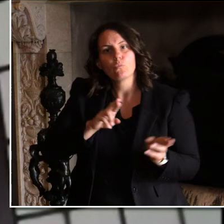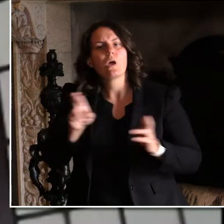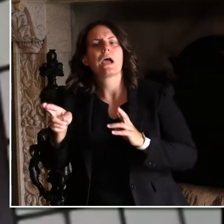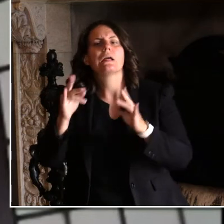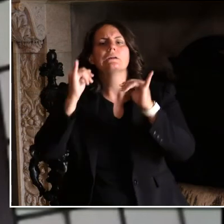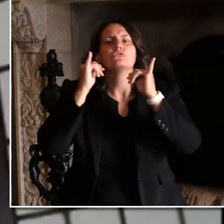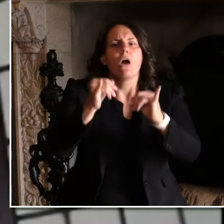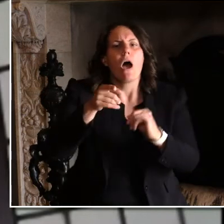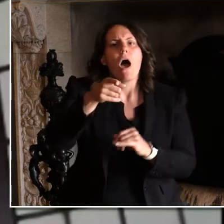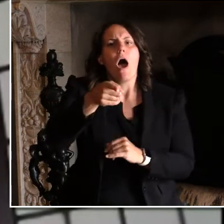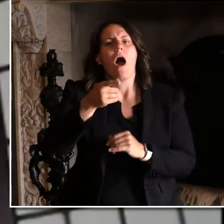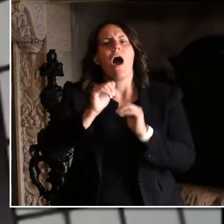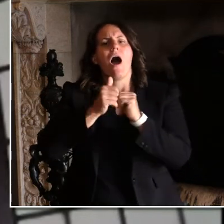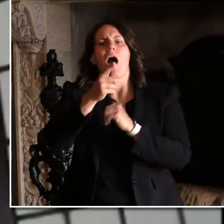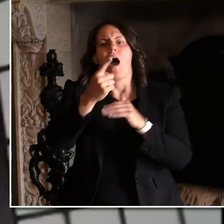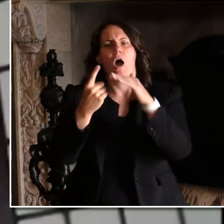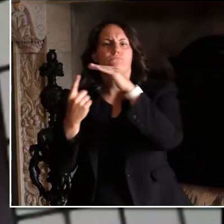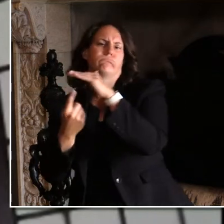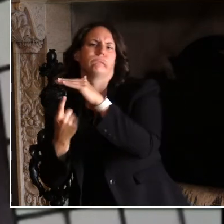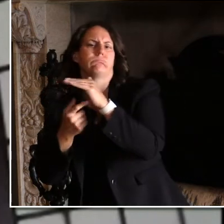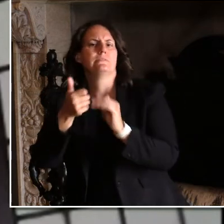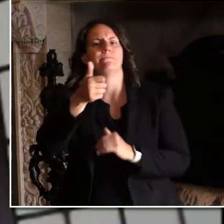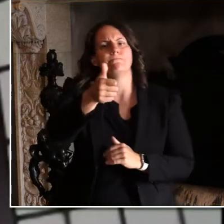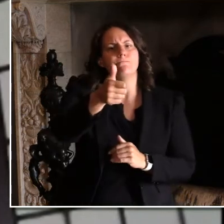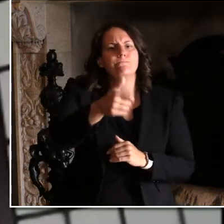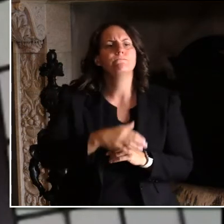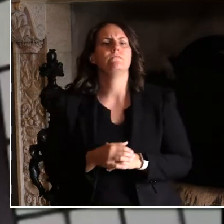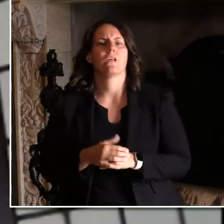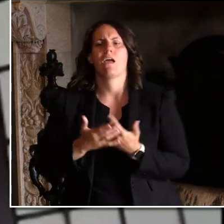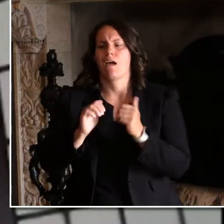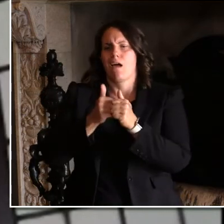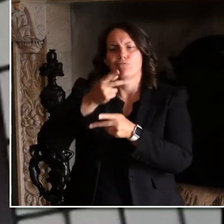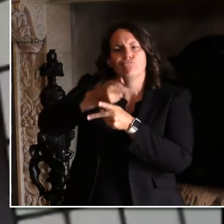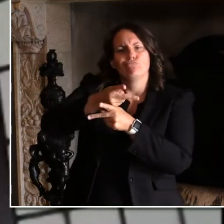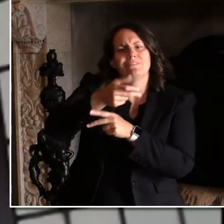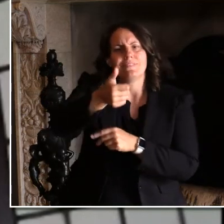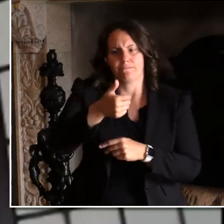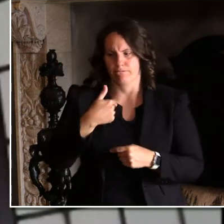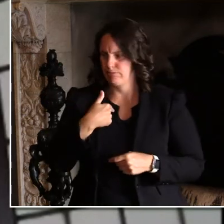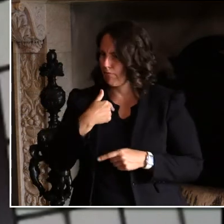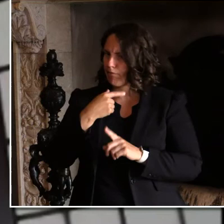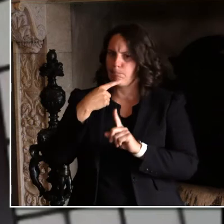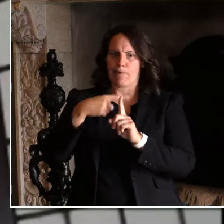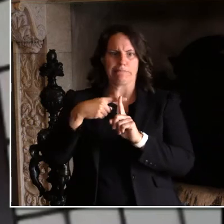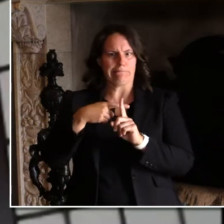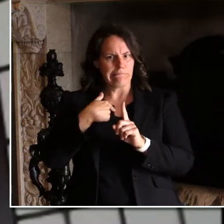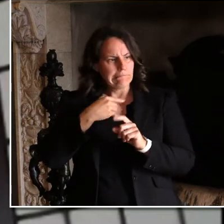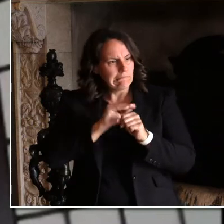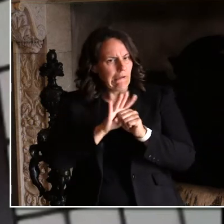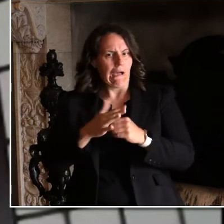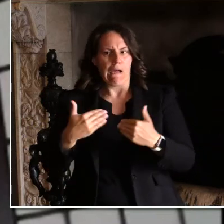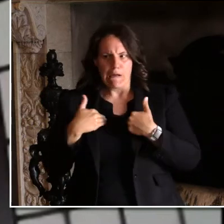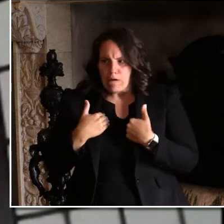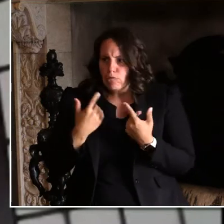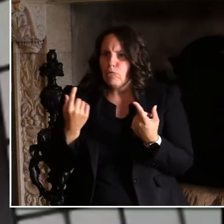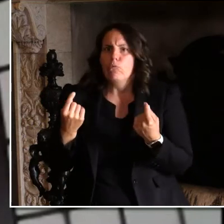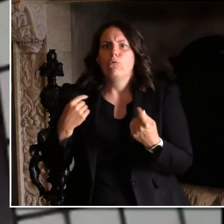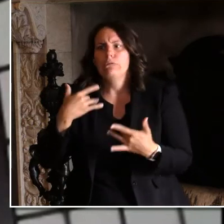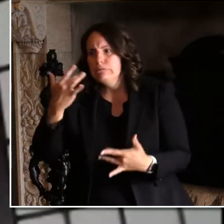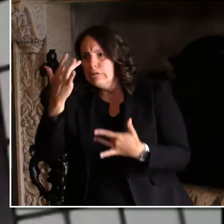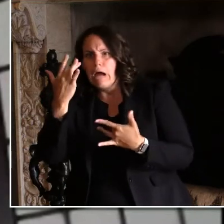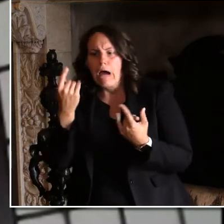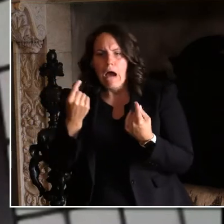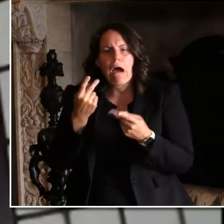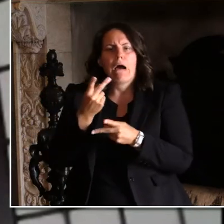you isolate. Your answers to these questions help us in our response, and they can also help you as you care for yourself.